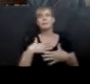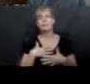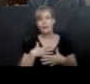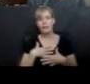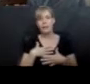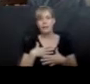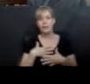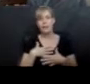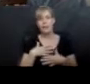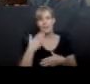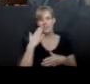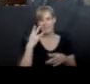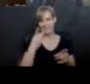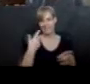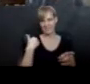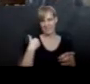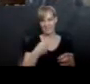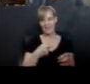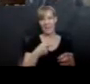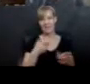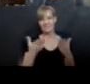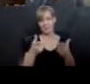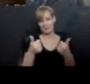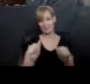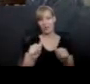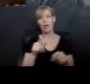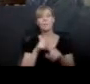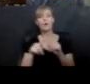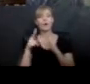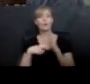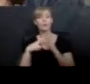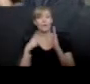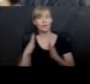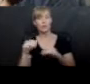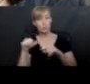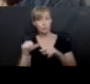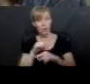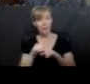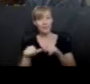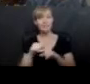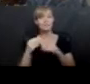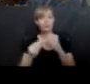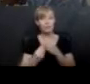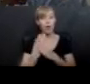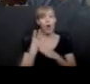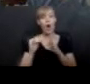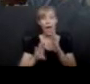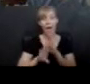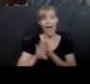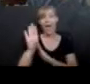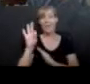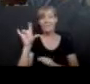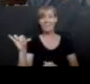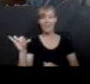Have ever looked like this before? But readers practice. Grow and fly. Don't give up.